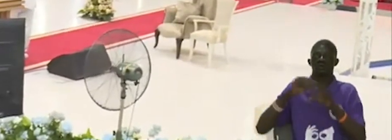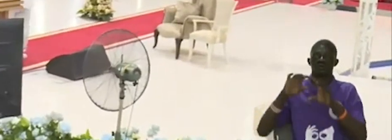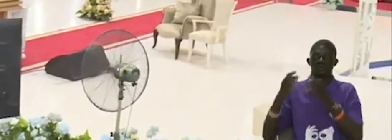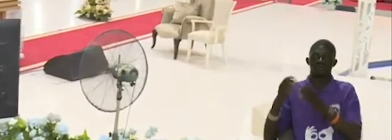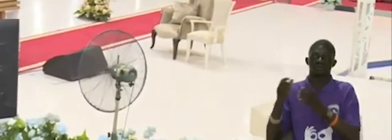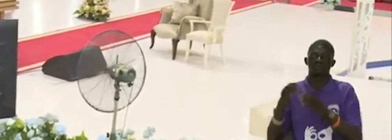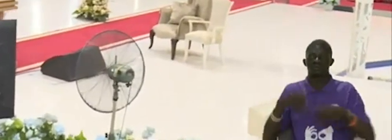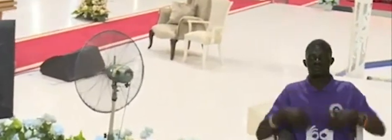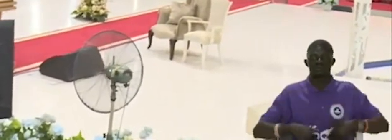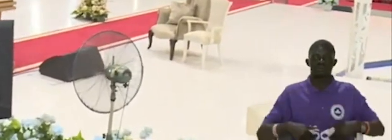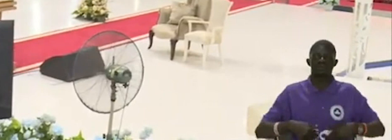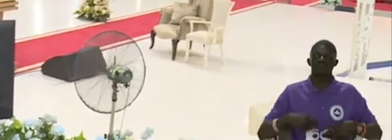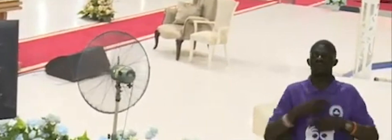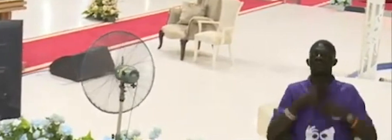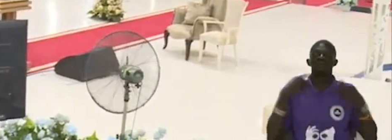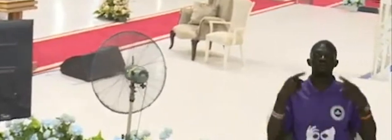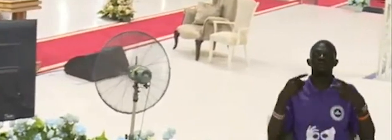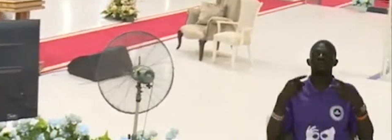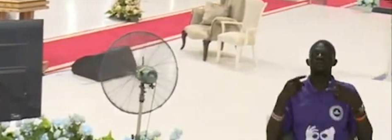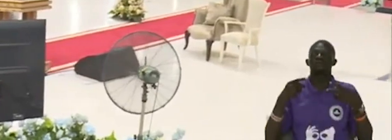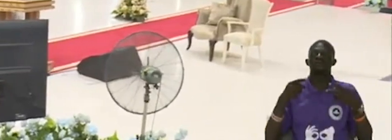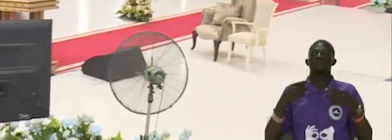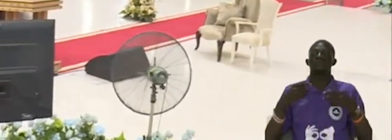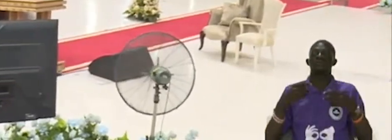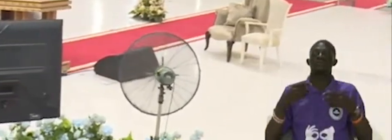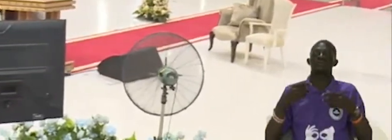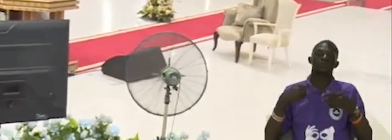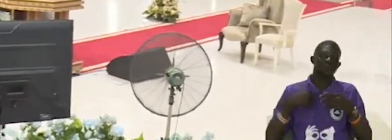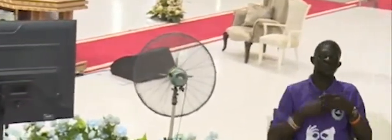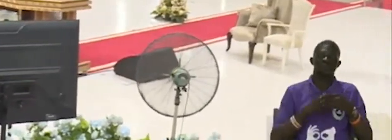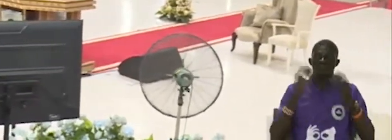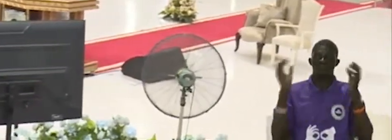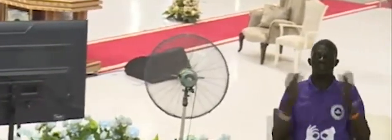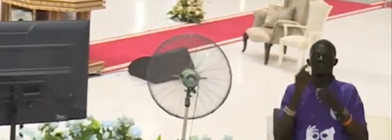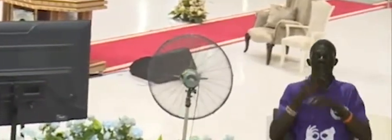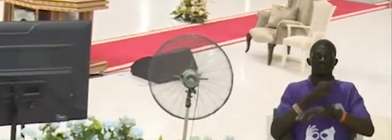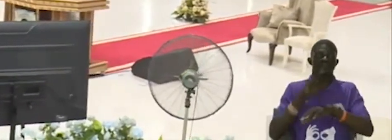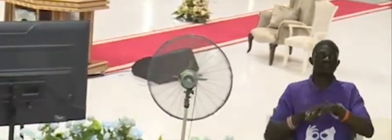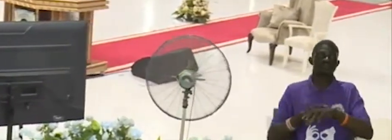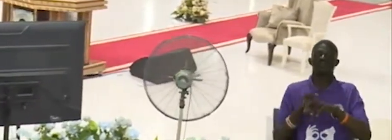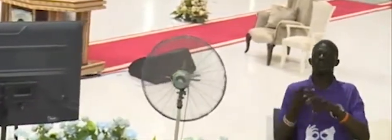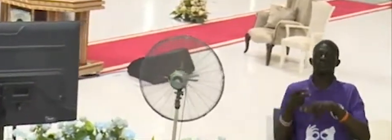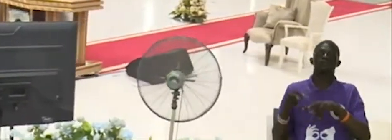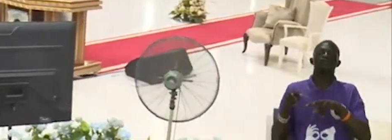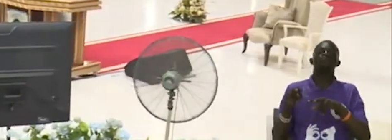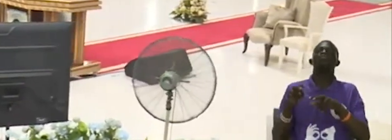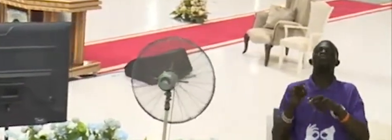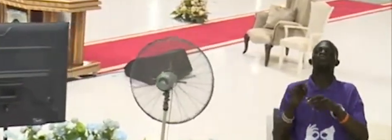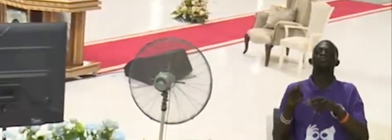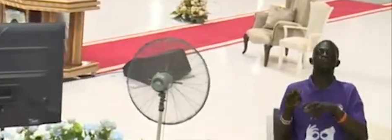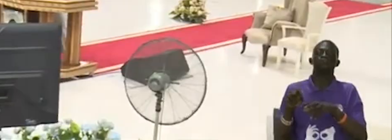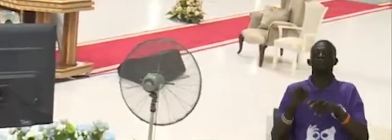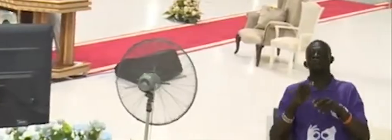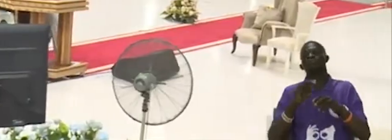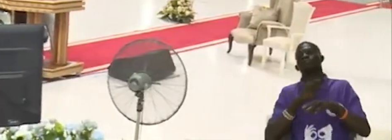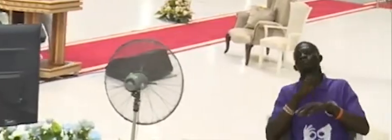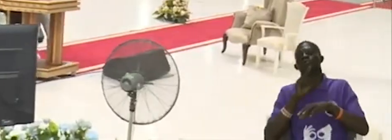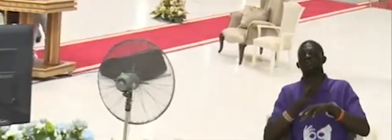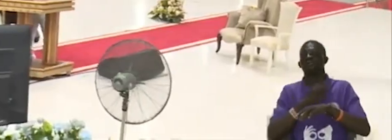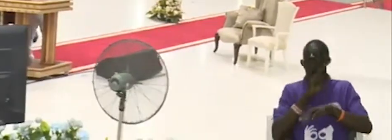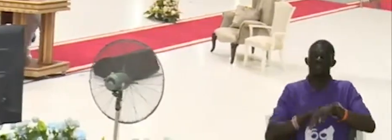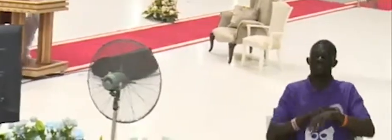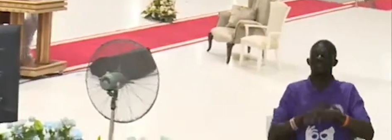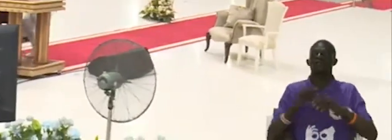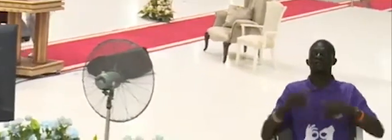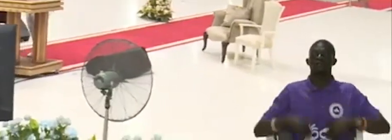pastor, Pastor Belemina Ogbunge, we appreciate you. We celebrate you, the national youth pastor as well, and their wives. We say thank